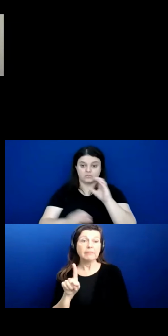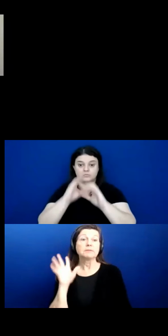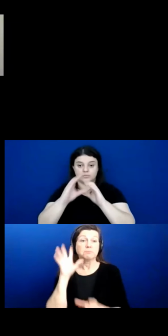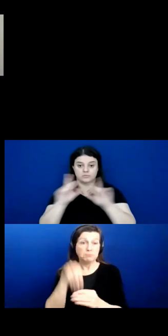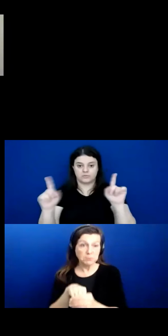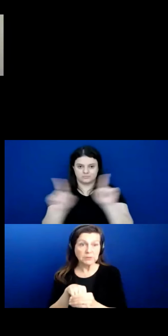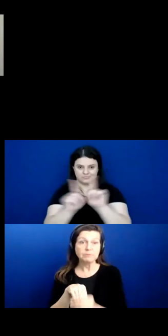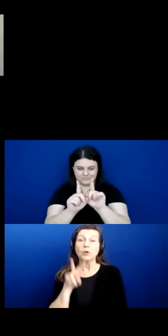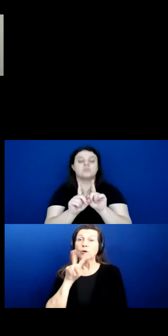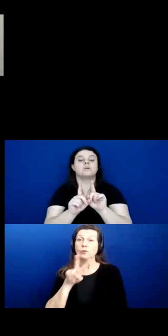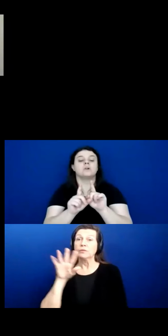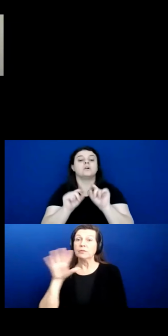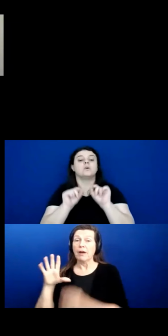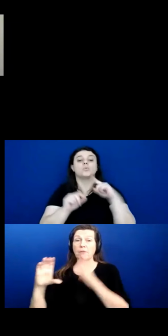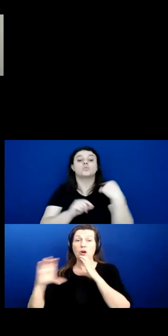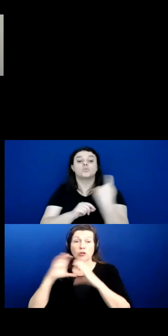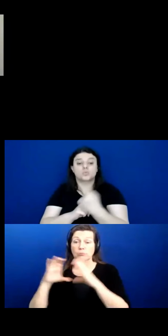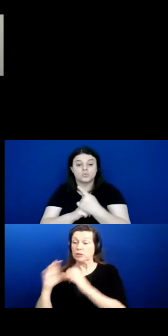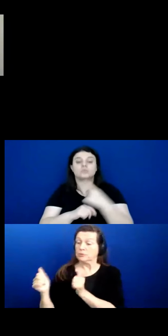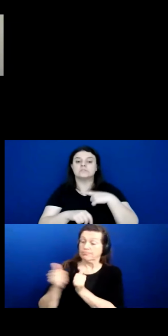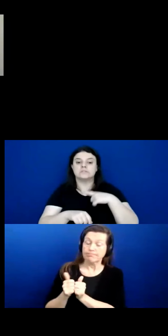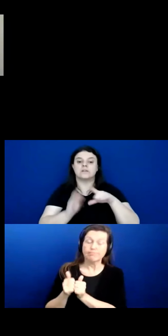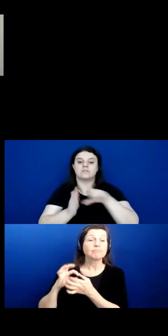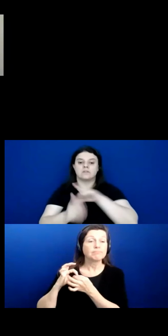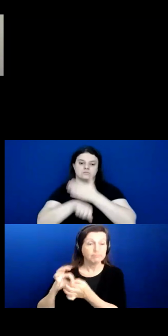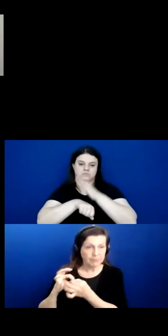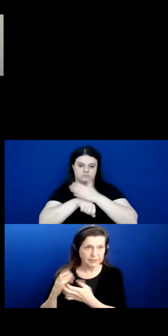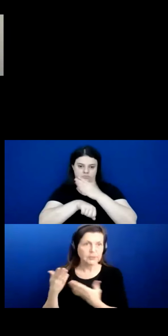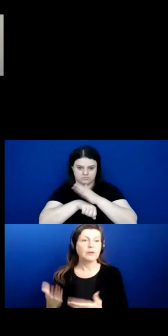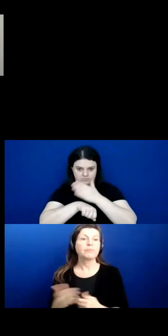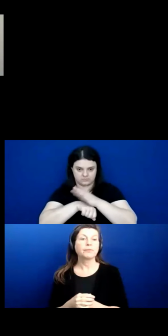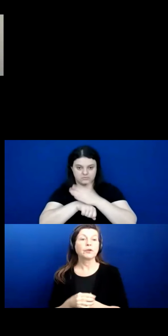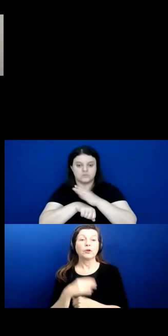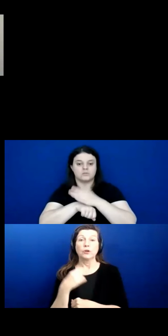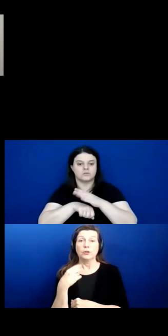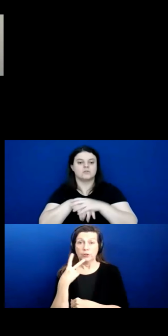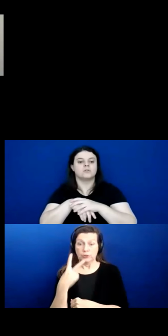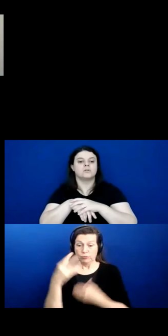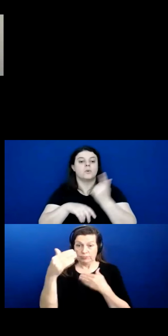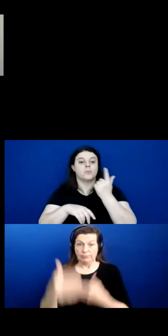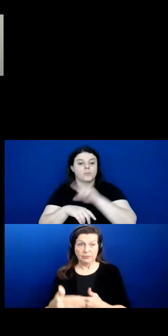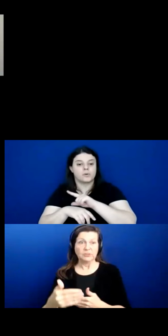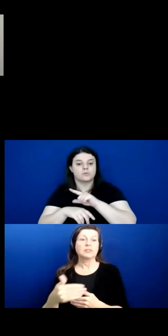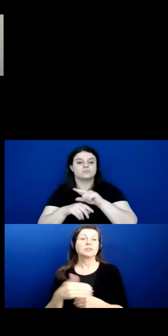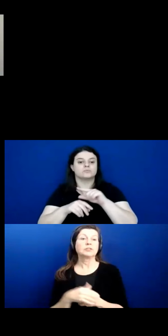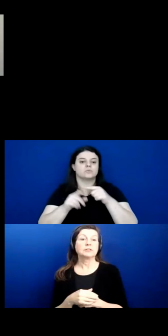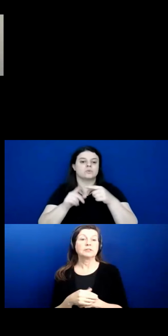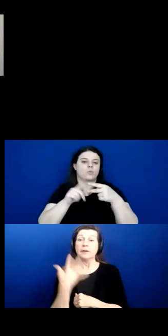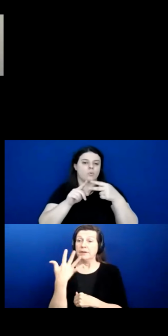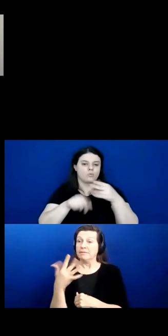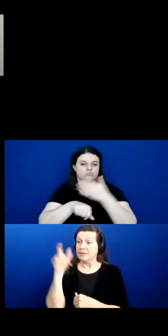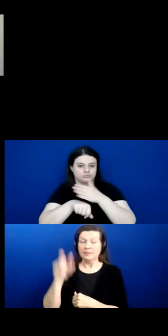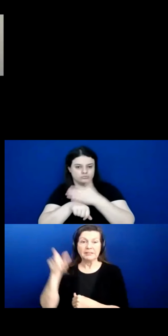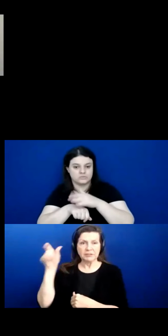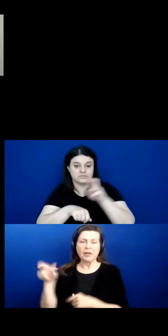partners. All the partners received 2 training sessions and 5 individual video feedback sessions of a